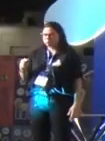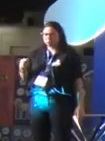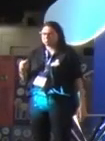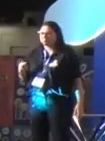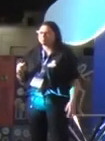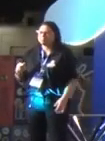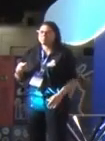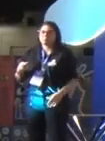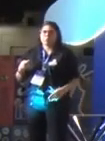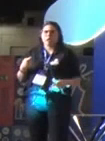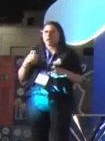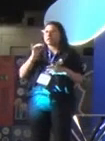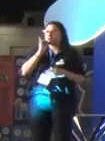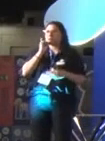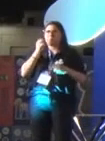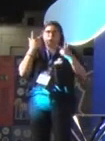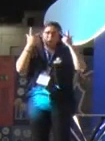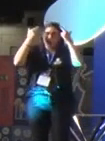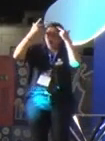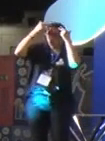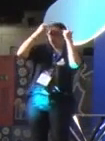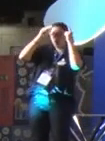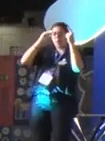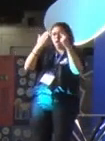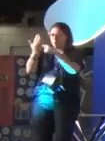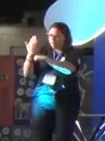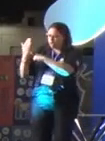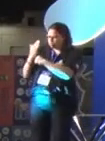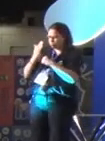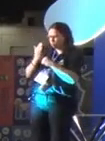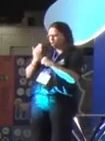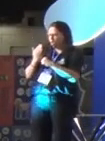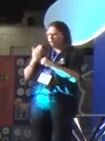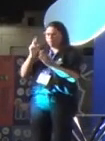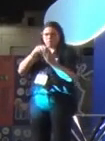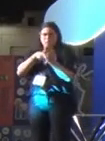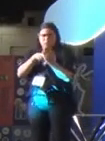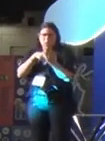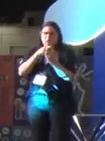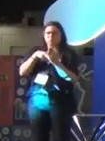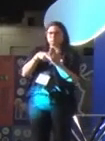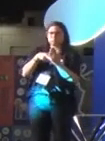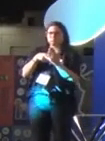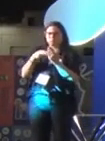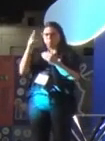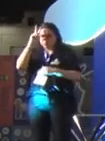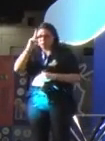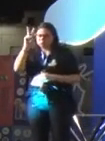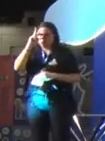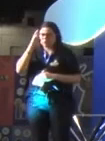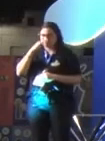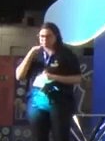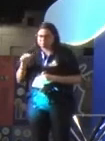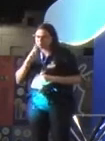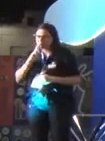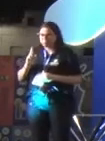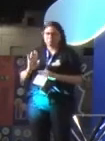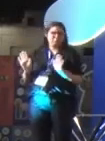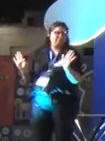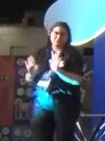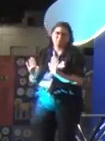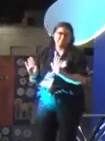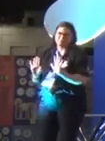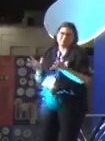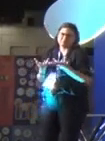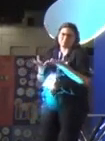story? And the answer is always no. Although most kids are quite keen on robots doing their homework and walking